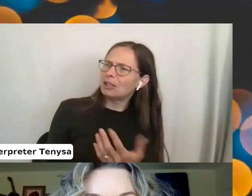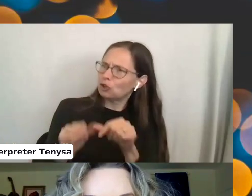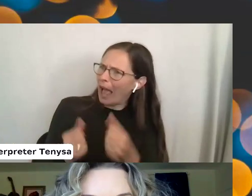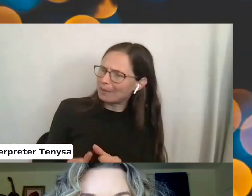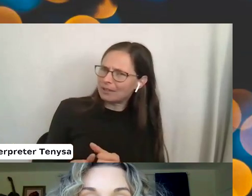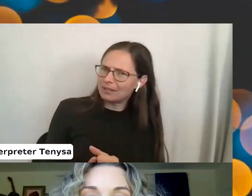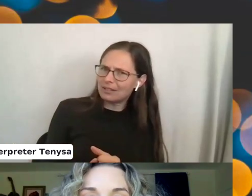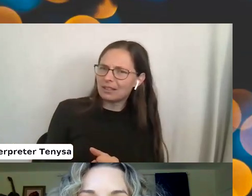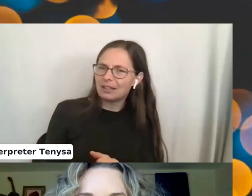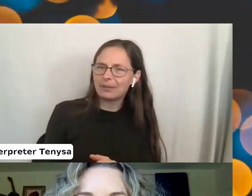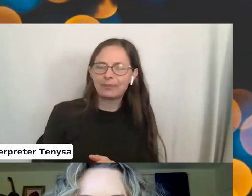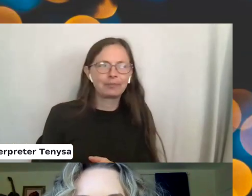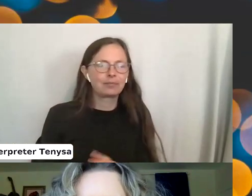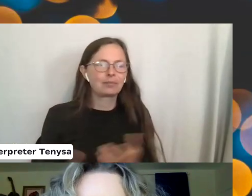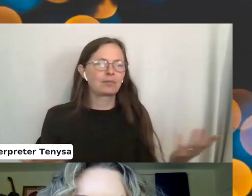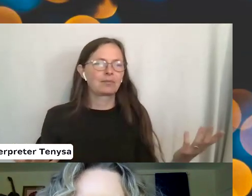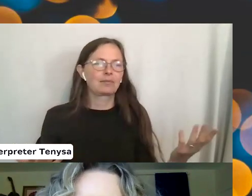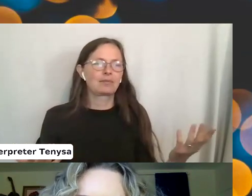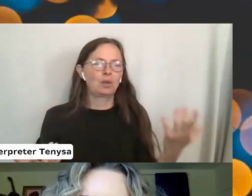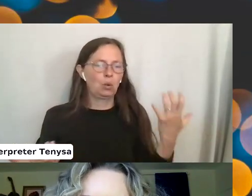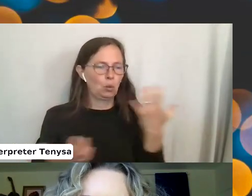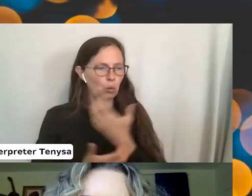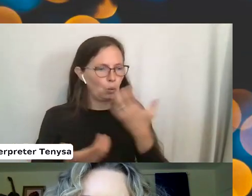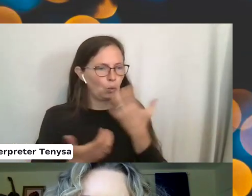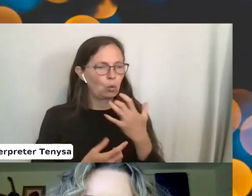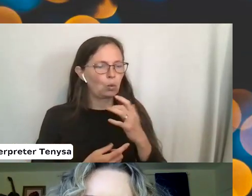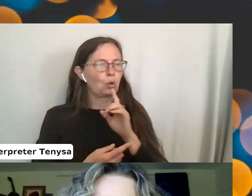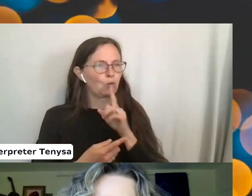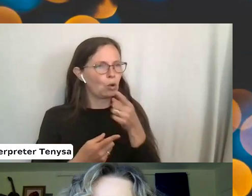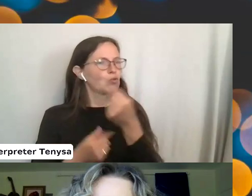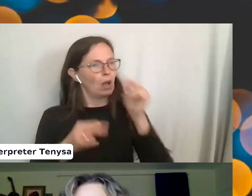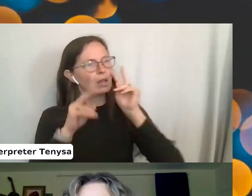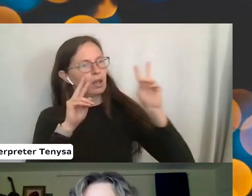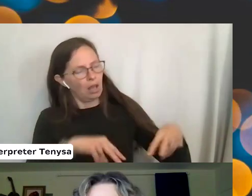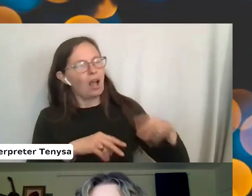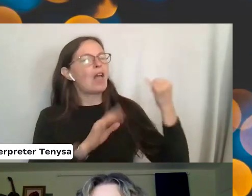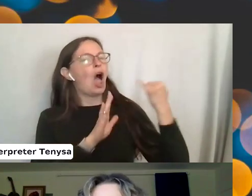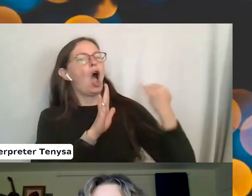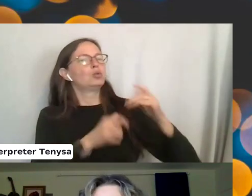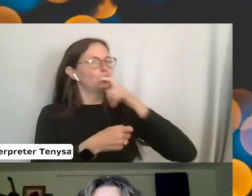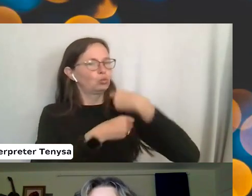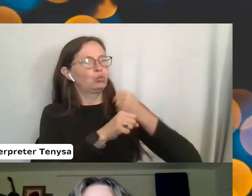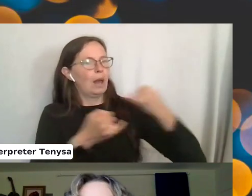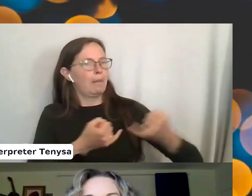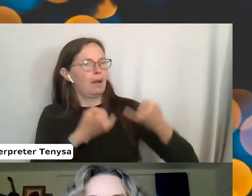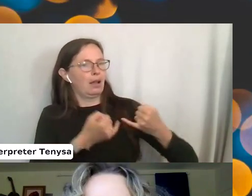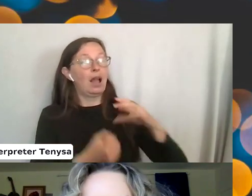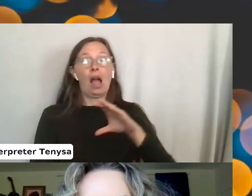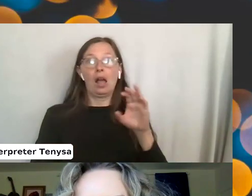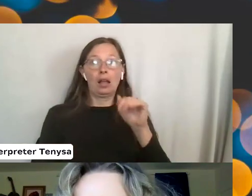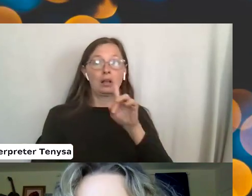really invalidating the artists who create pasta. Yeah. You know what? You're so right. Yeah.